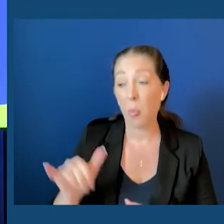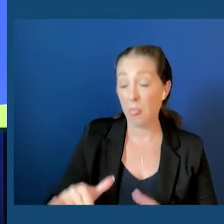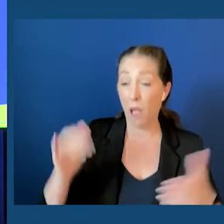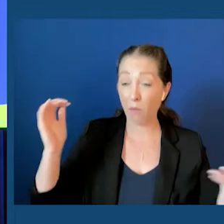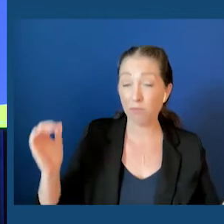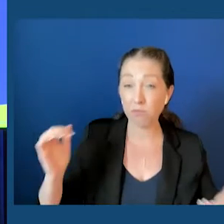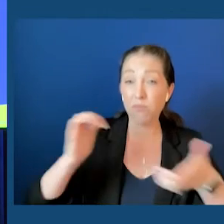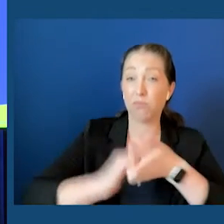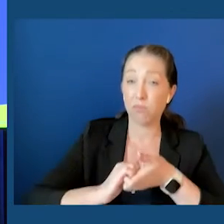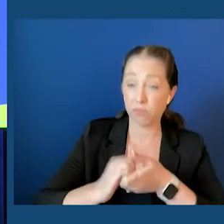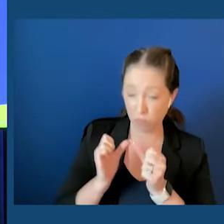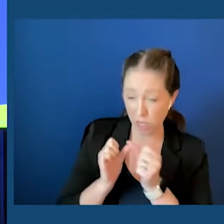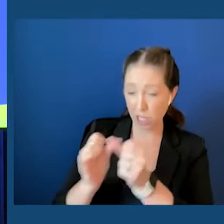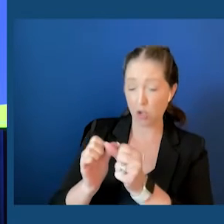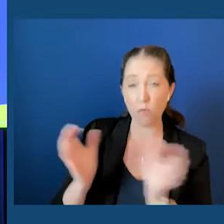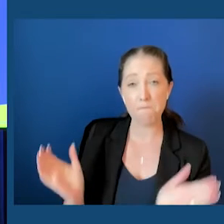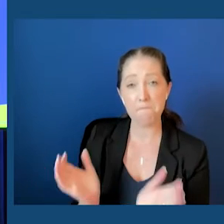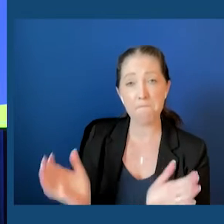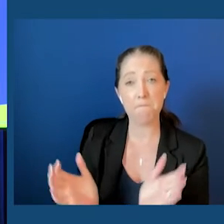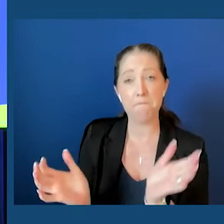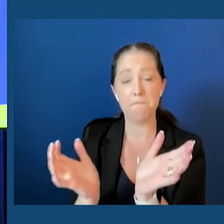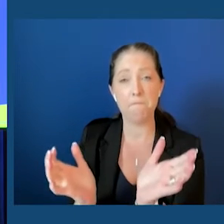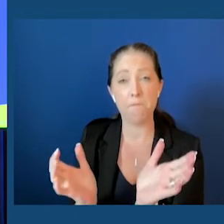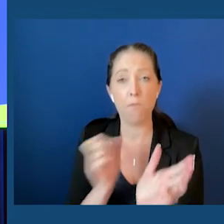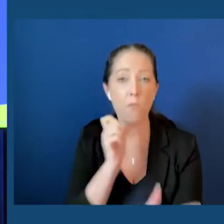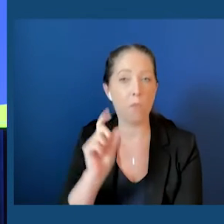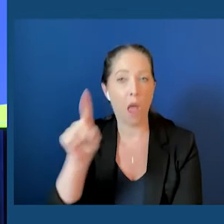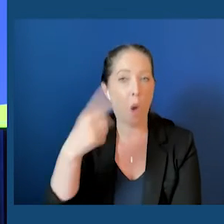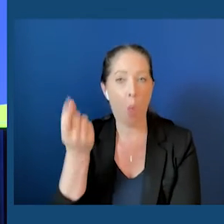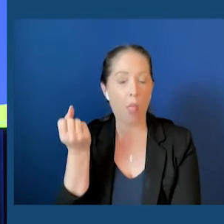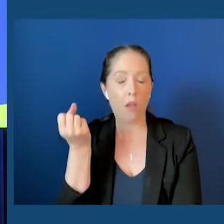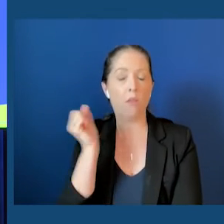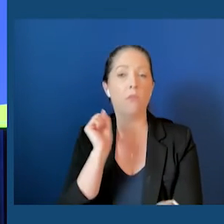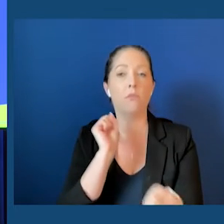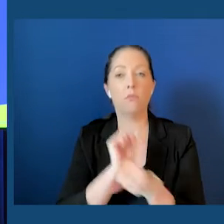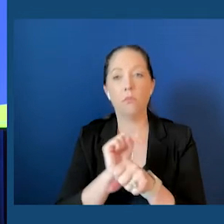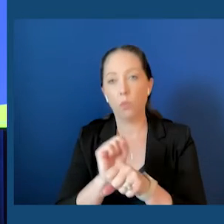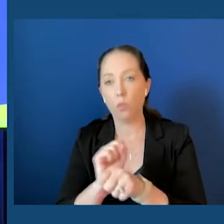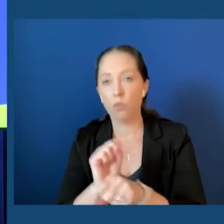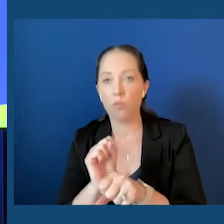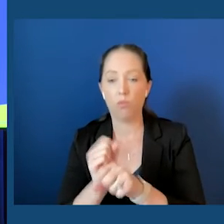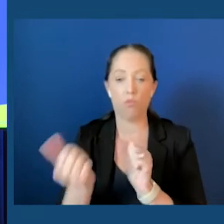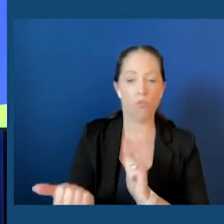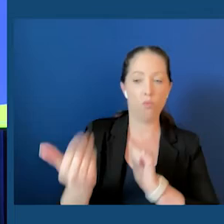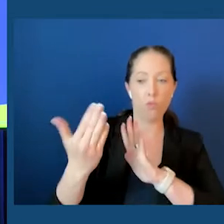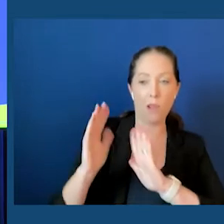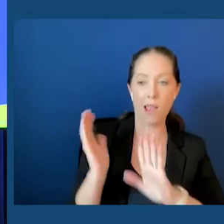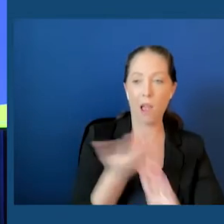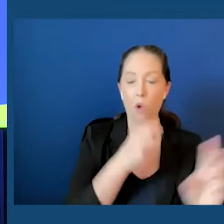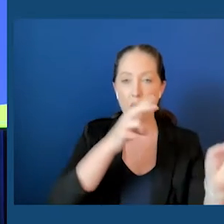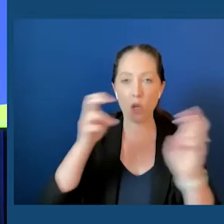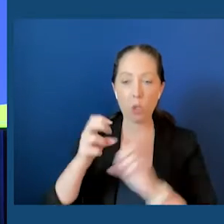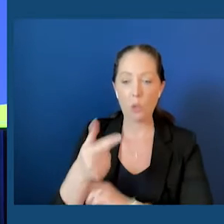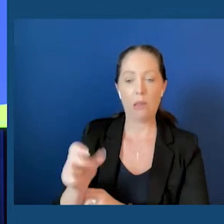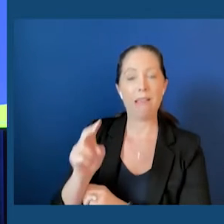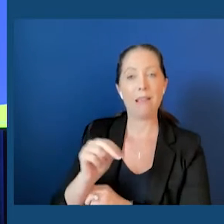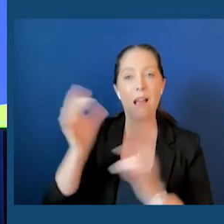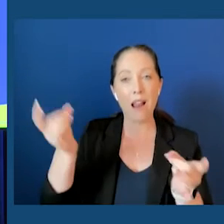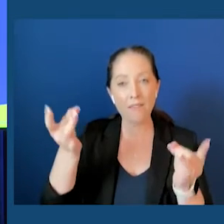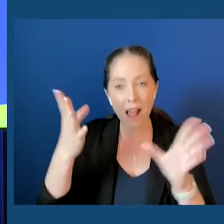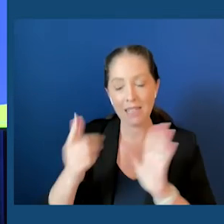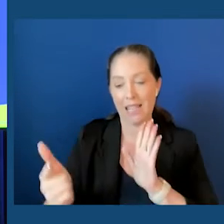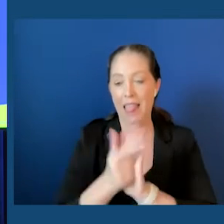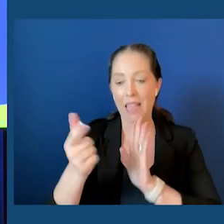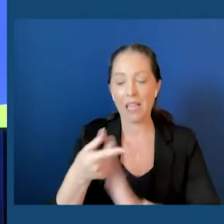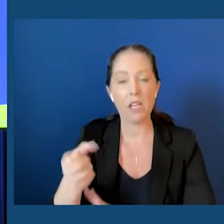continue to push, not just obviously through working on our issue to address gun violence and illegal guns, et cetera,